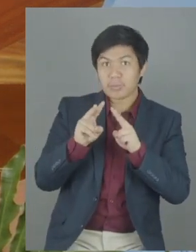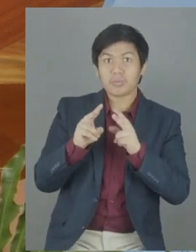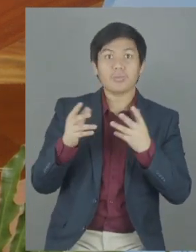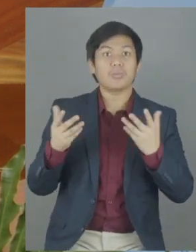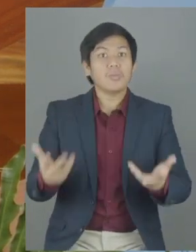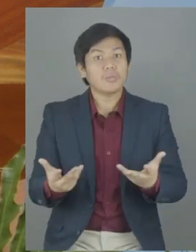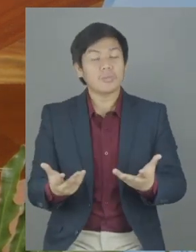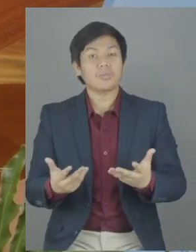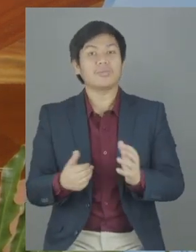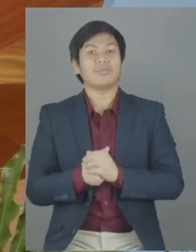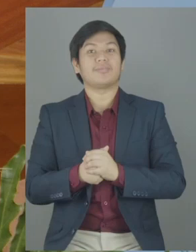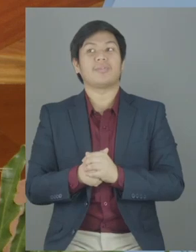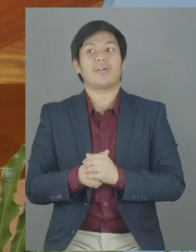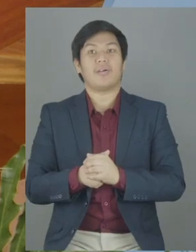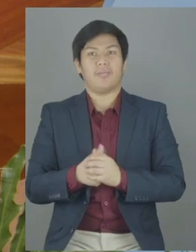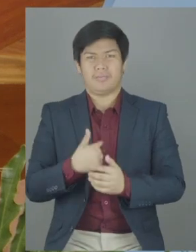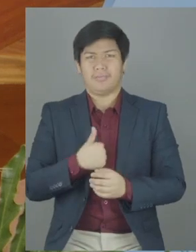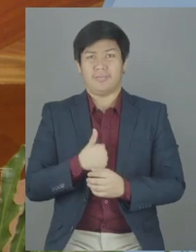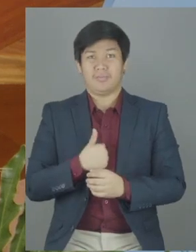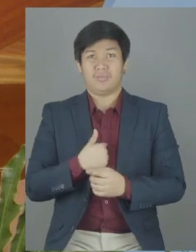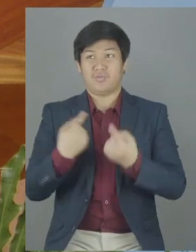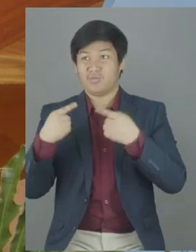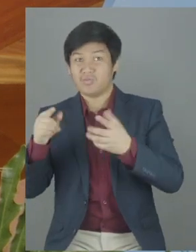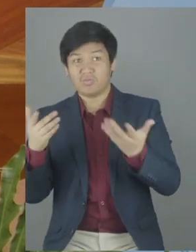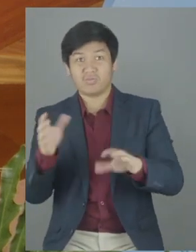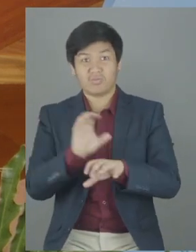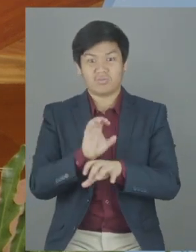like, did I really just go somewhere?